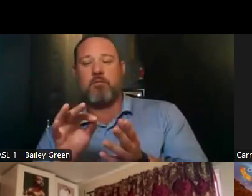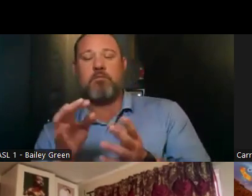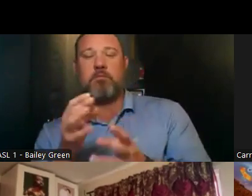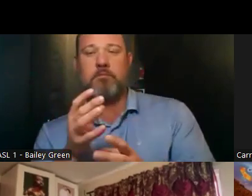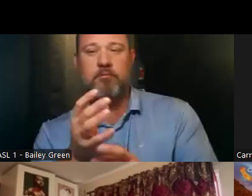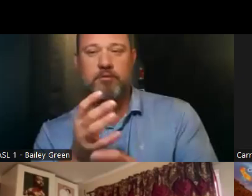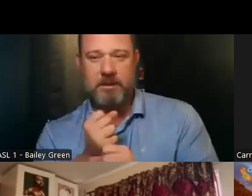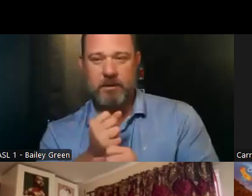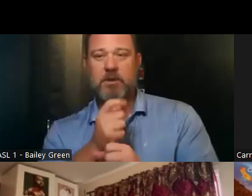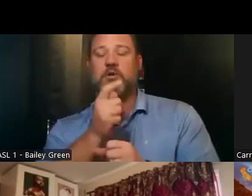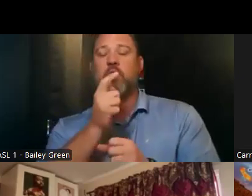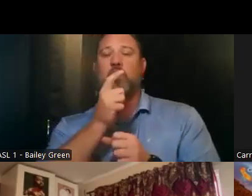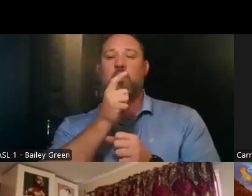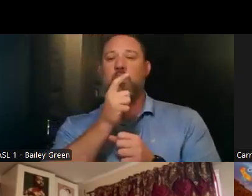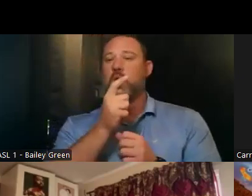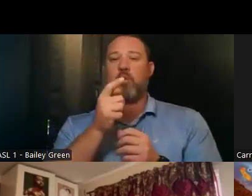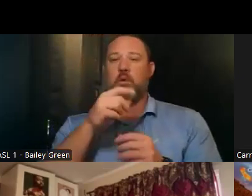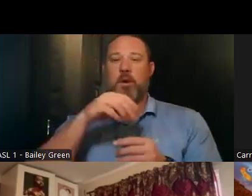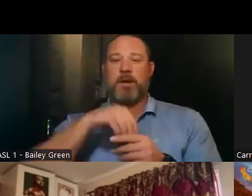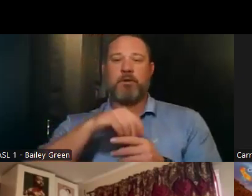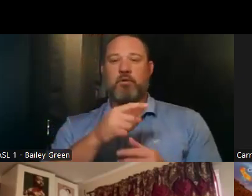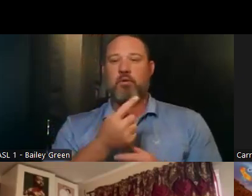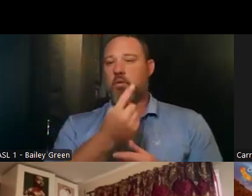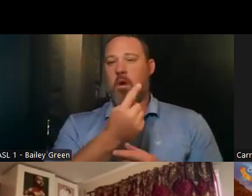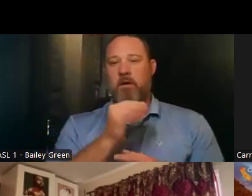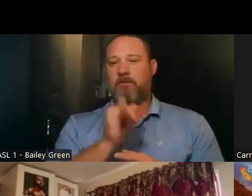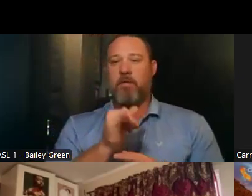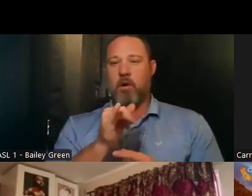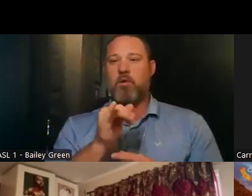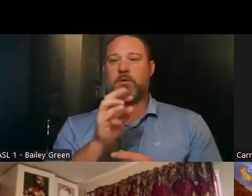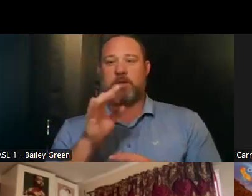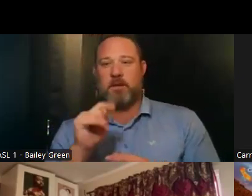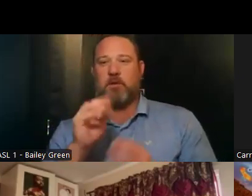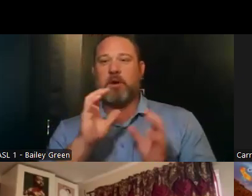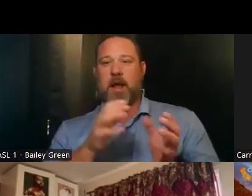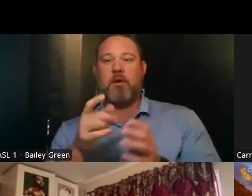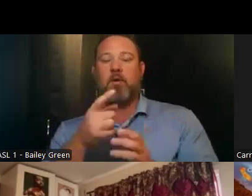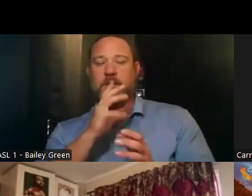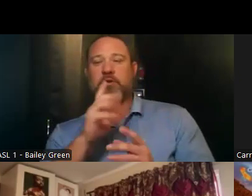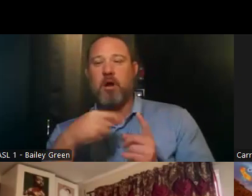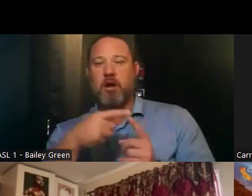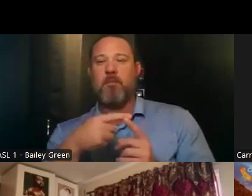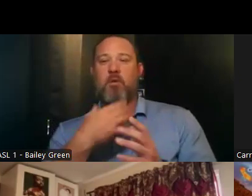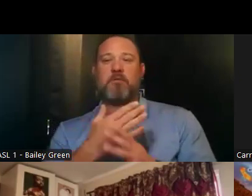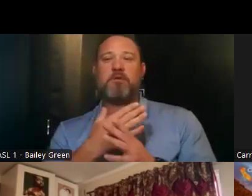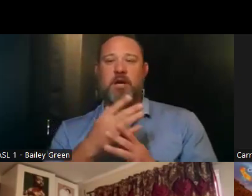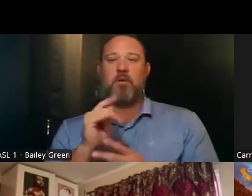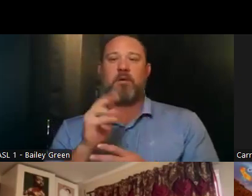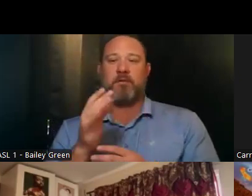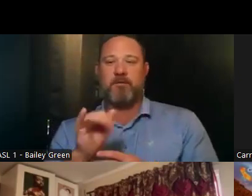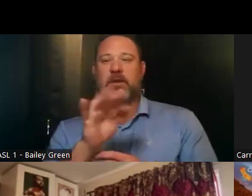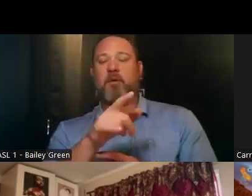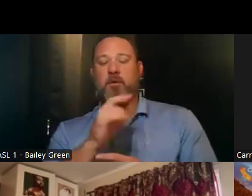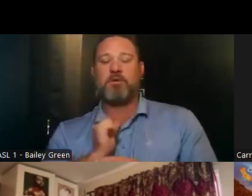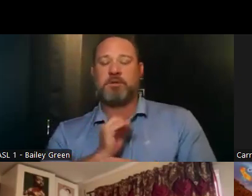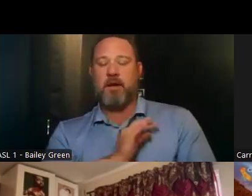recipients who evidently have fallen into one of these immigrant categories that you're talking about. We've shared this with Tiffany from your staff.